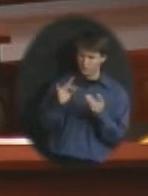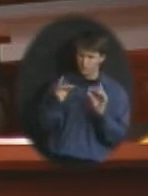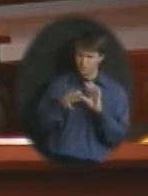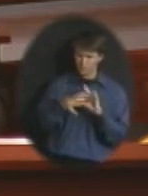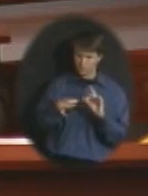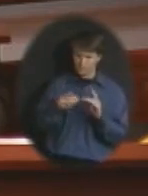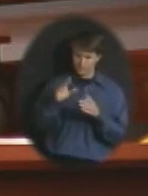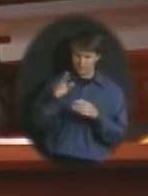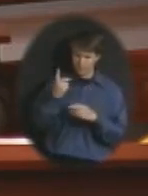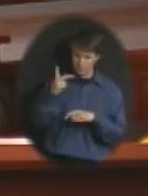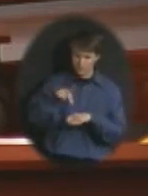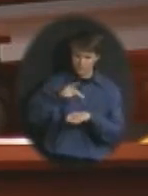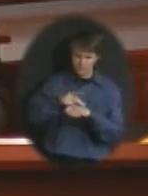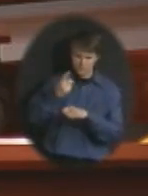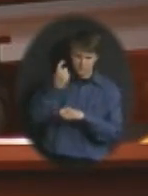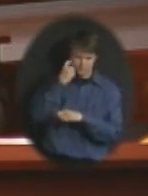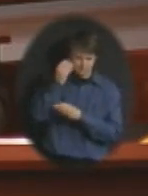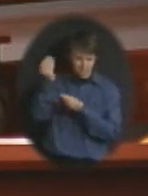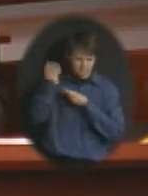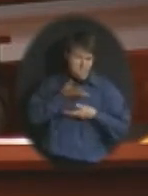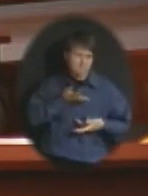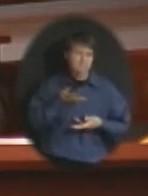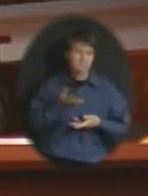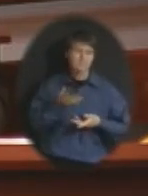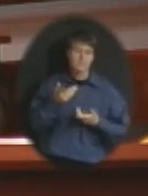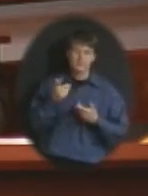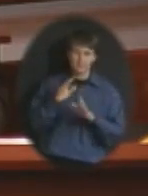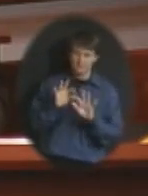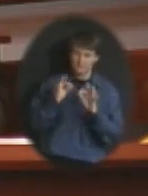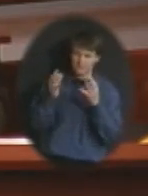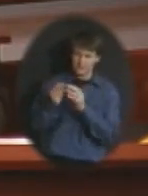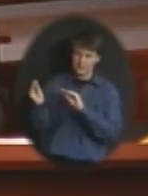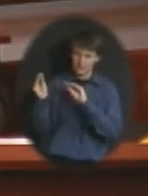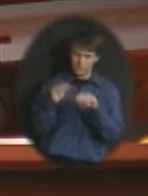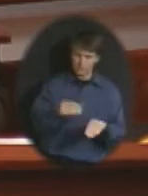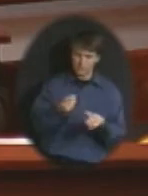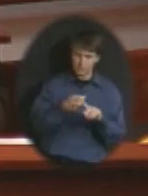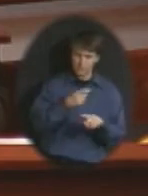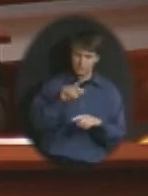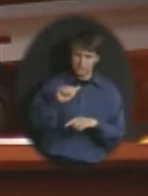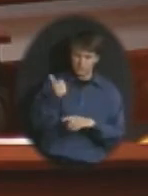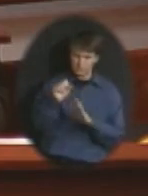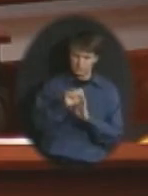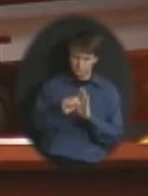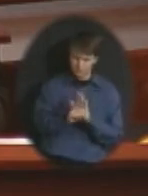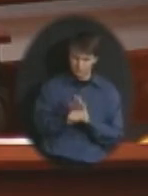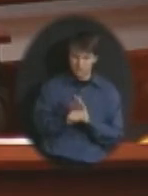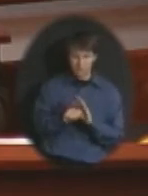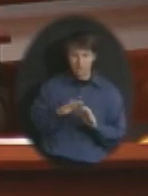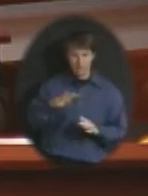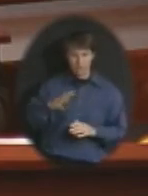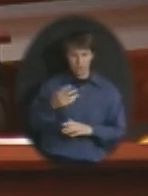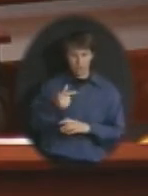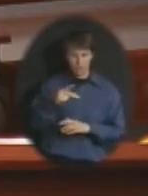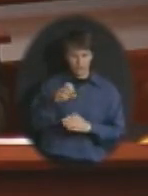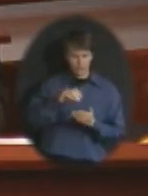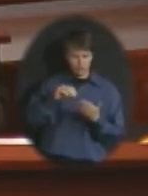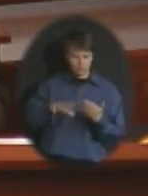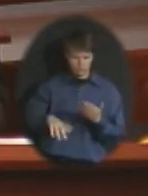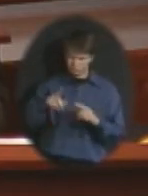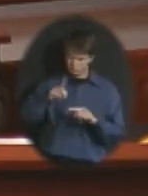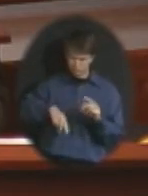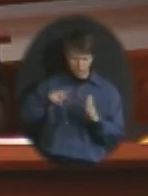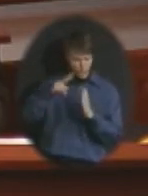shared with me just recently. In the last 3 weeks or so, we had a family move in from a southern state, and a fourth grader could not read, and was